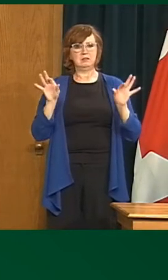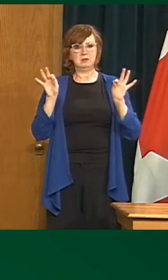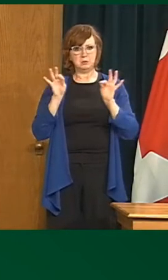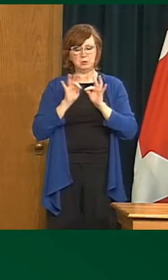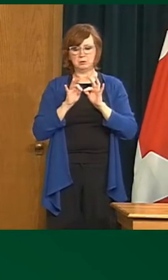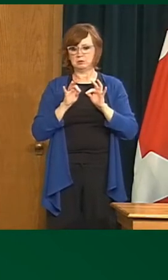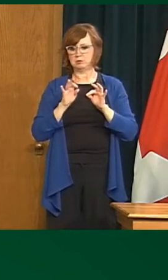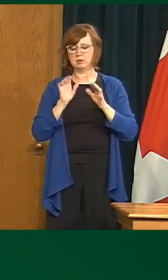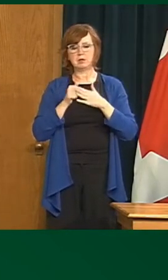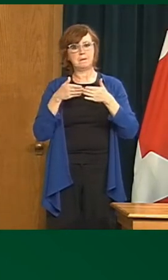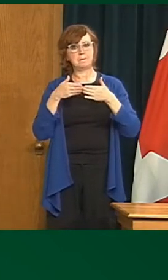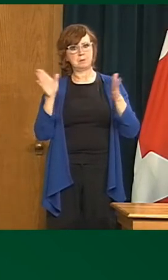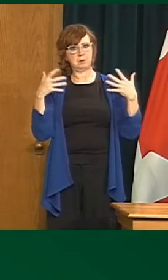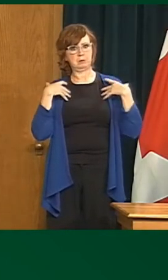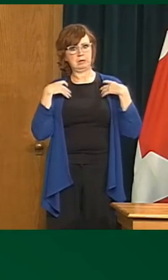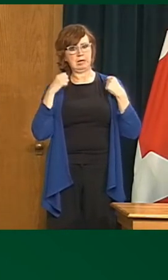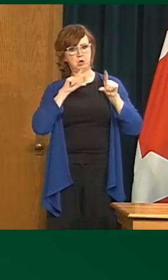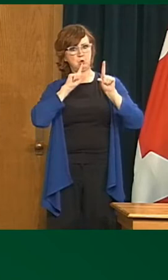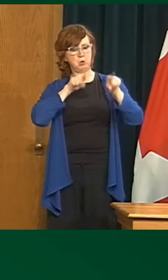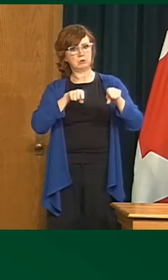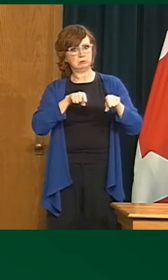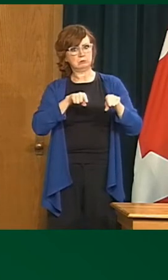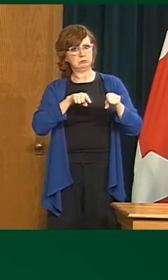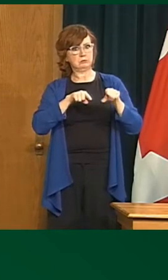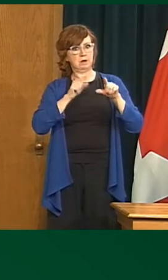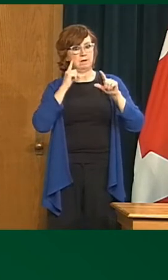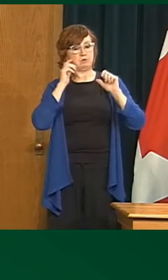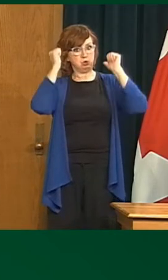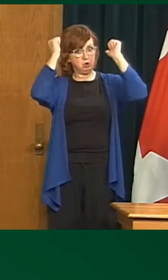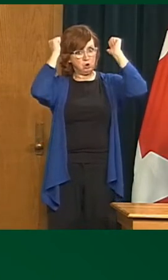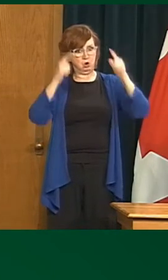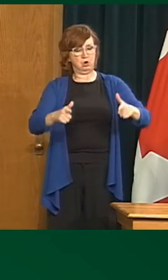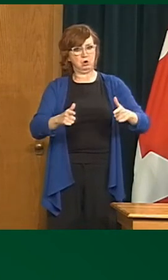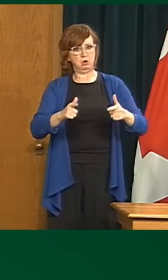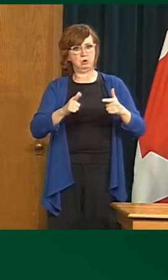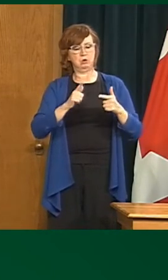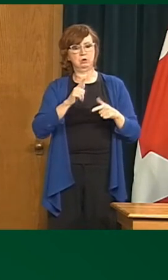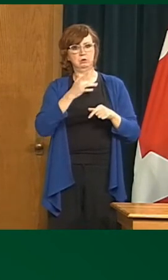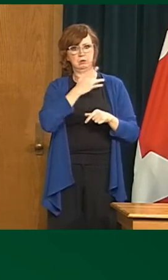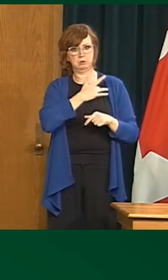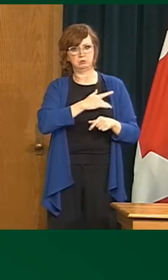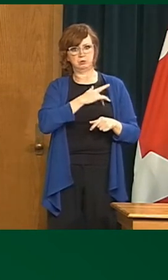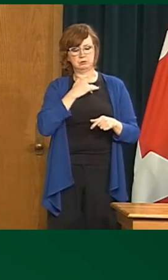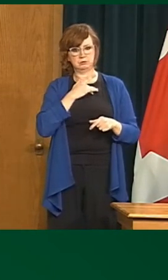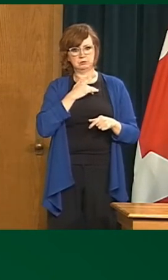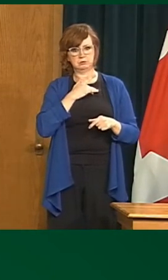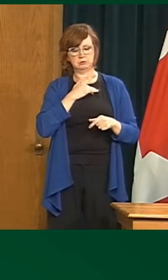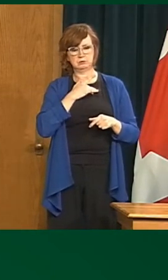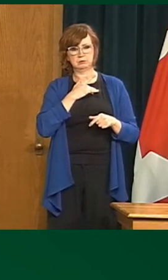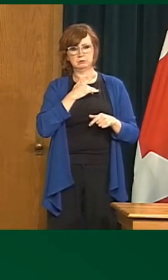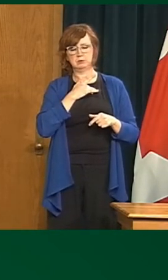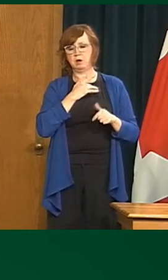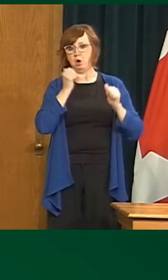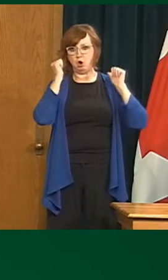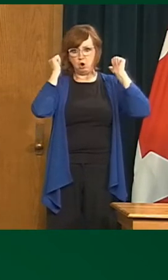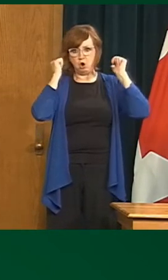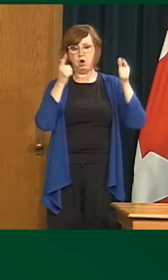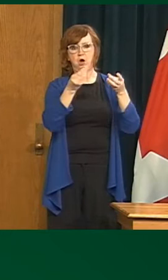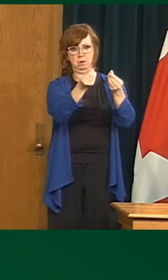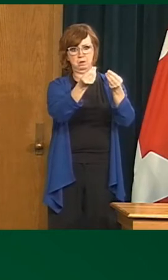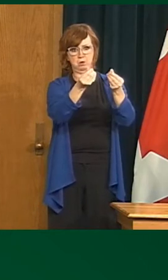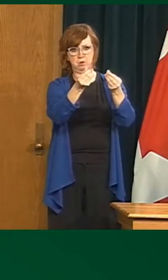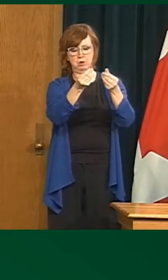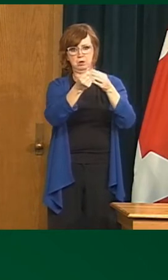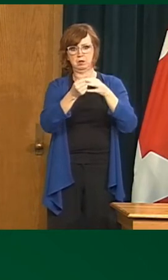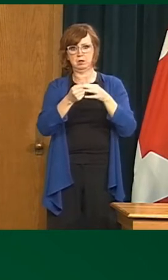do apply across this province on all of our lands, and I would ask, and I will be talking to